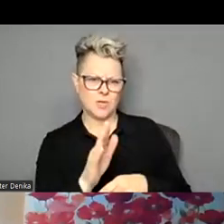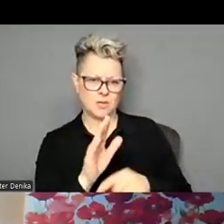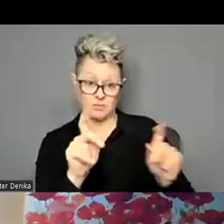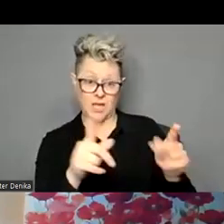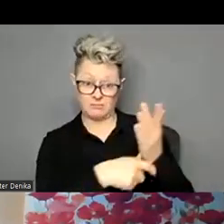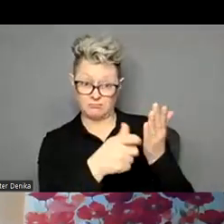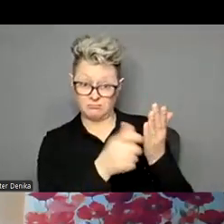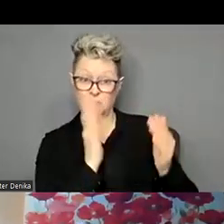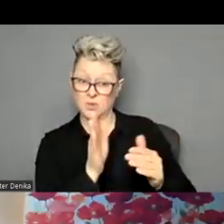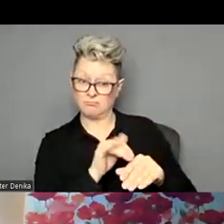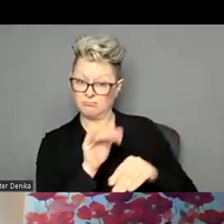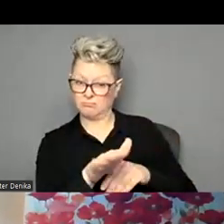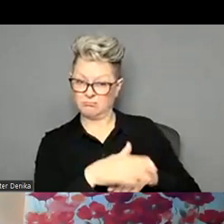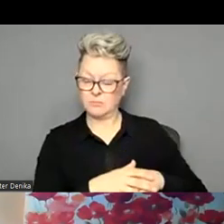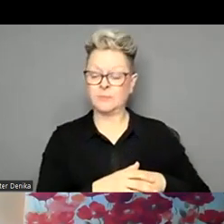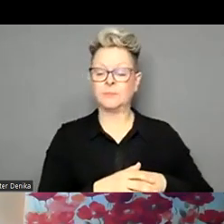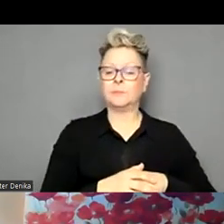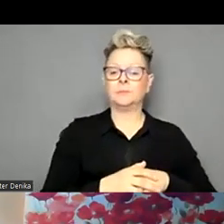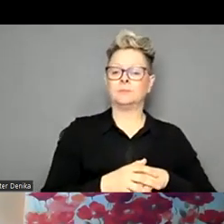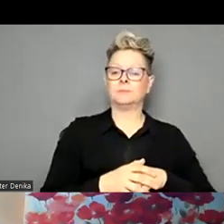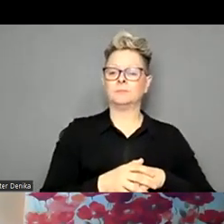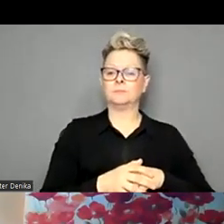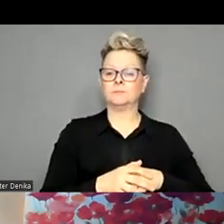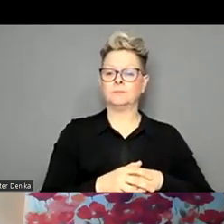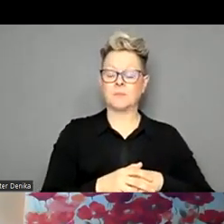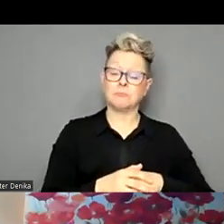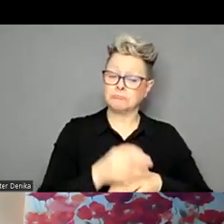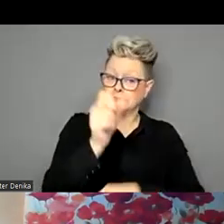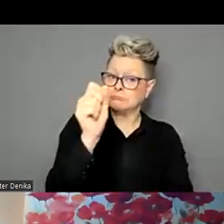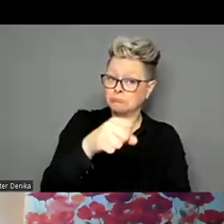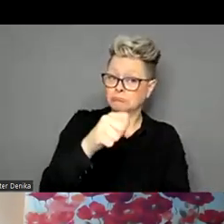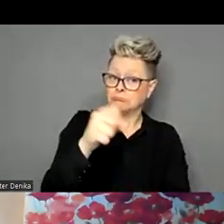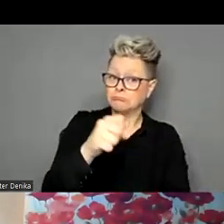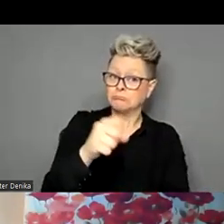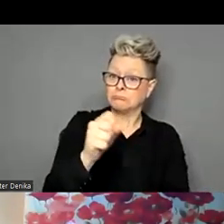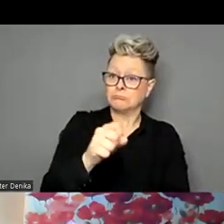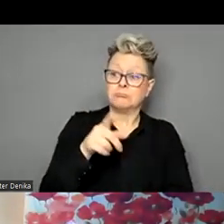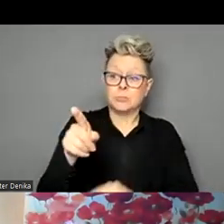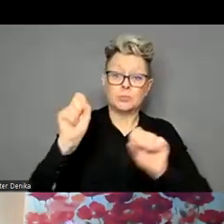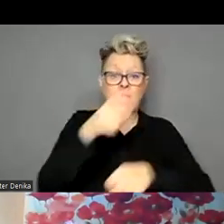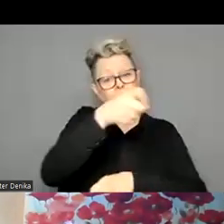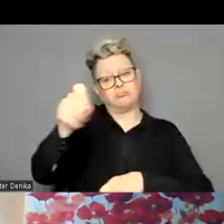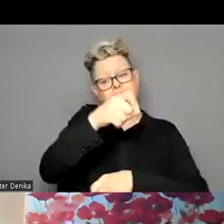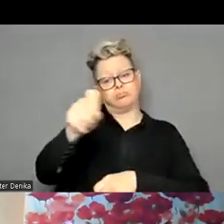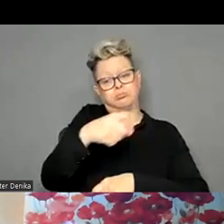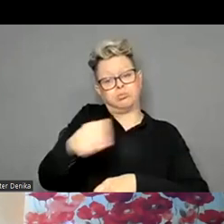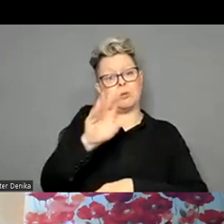you, okay? So like, yes, it is certainly quite possible to draft your own enduring power of attorney if that's what you wish.